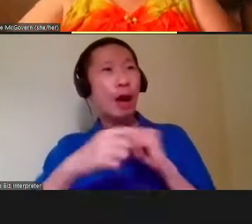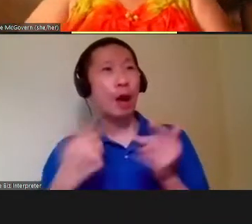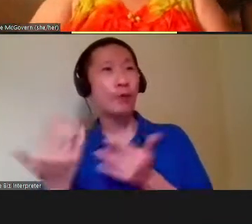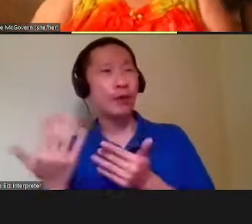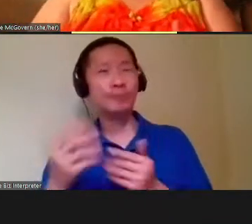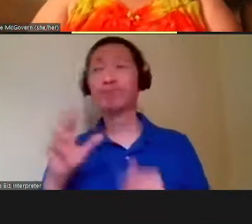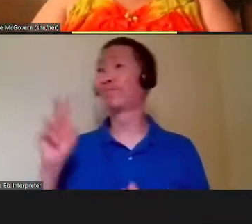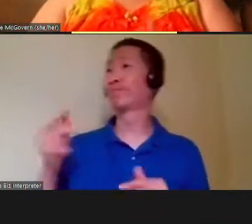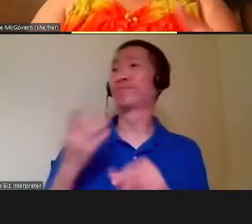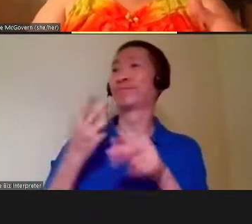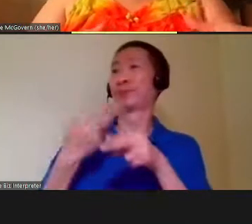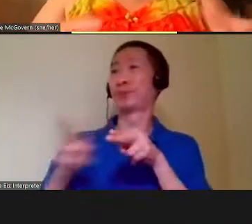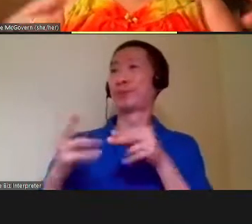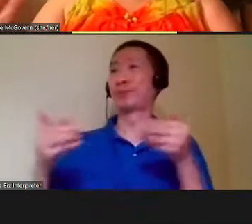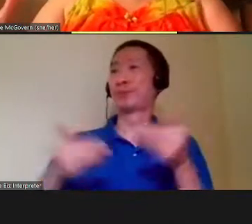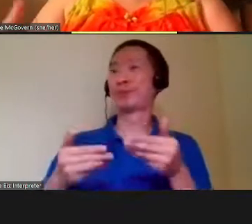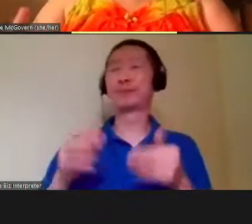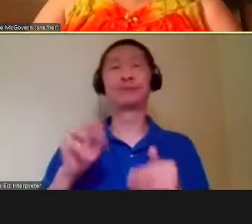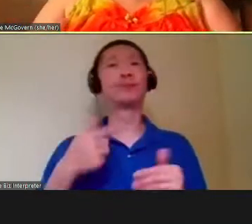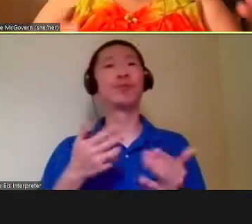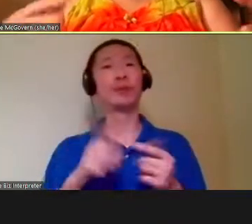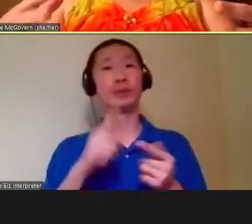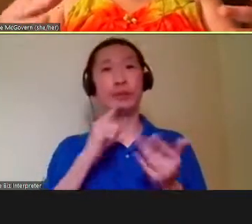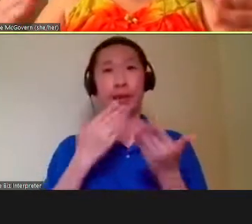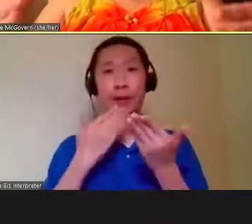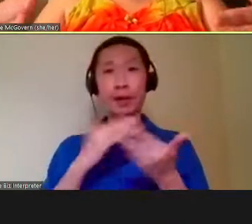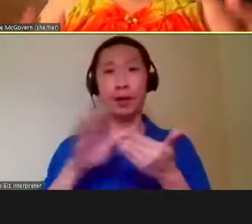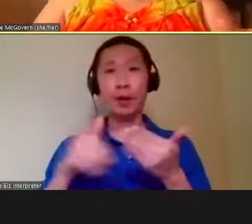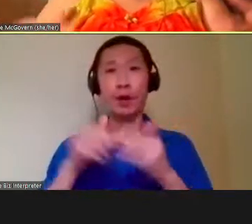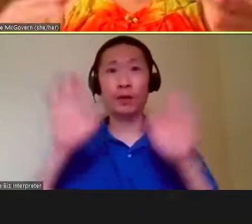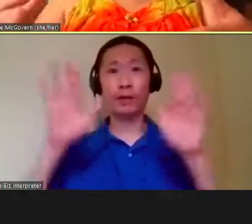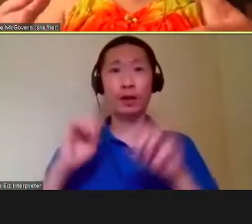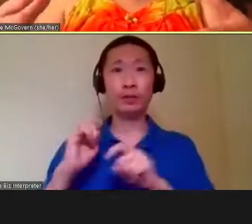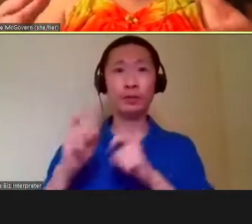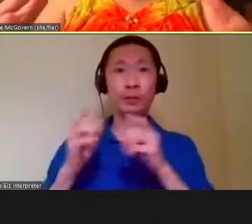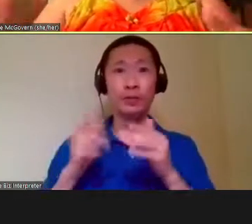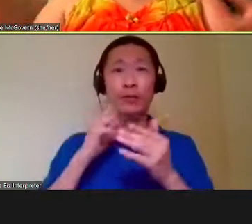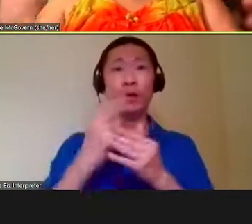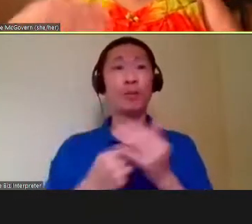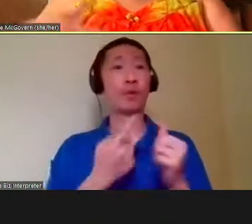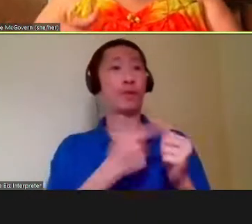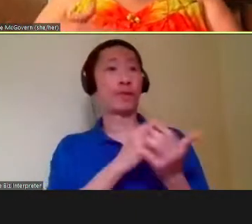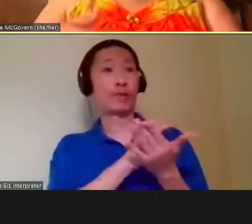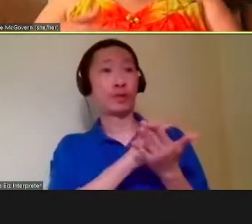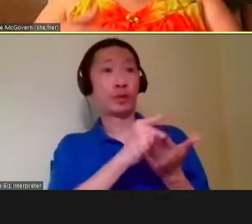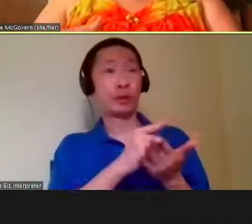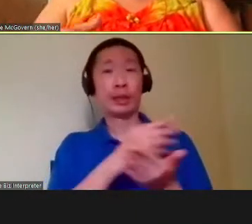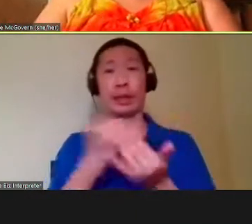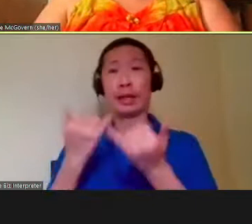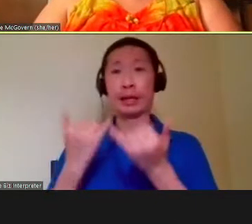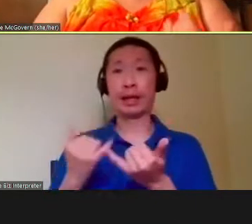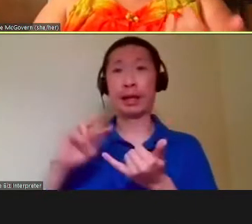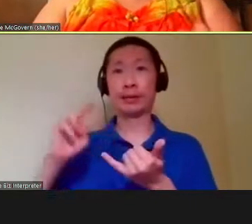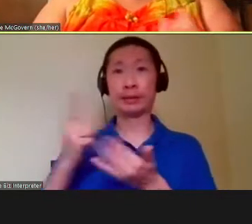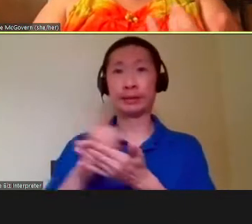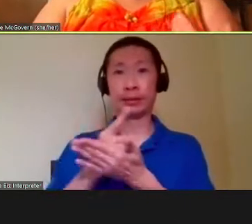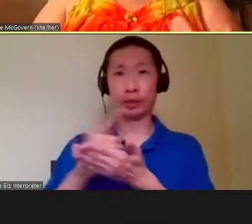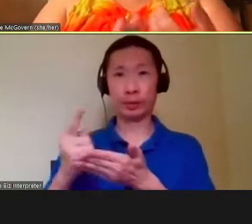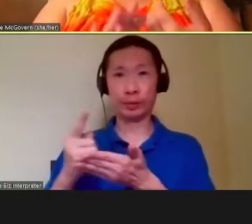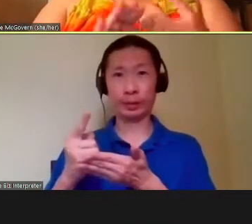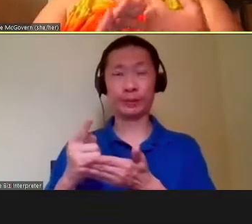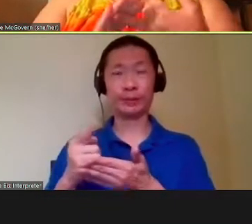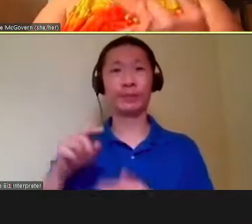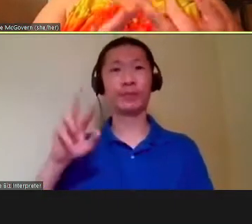Nope. So we want to say thank you to all our awesome contributors from both the first week. And now this, the second week, Clint